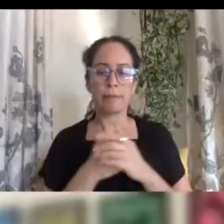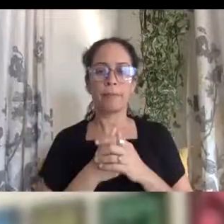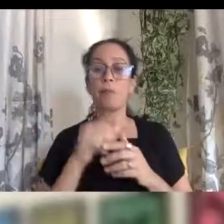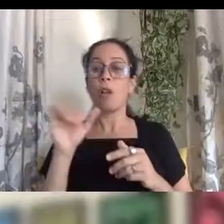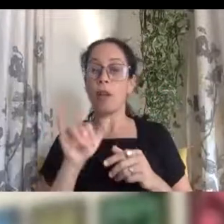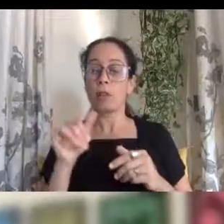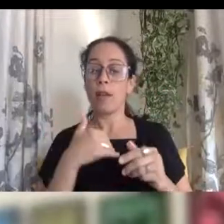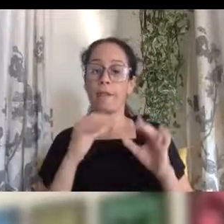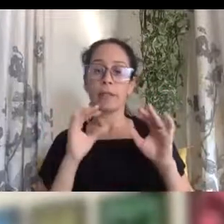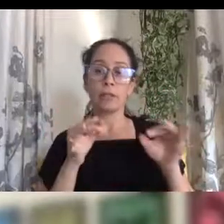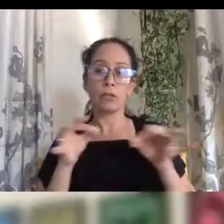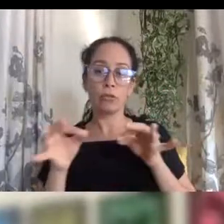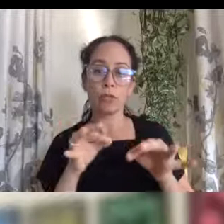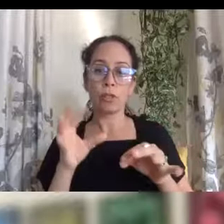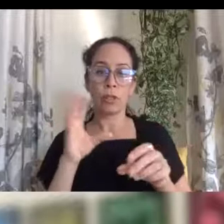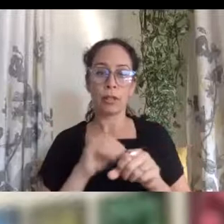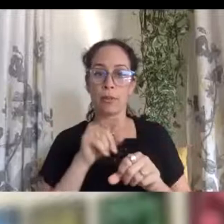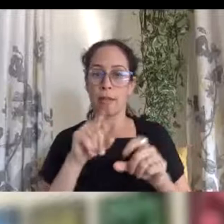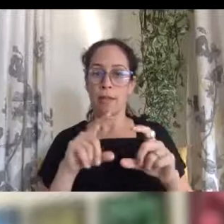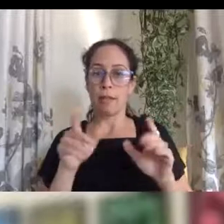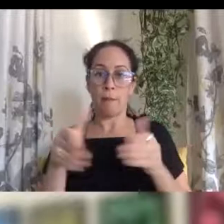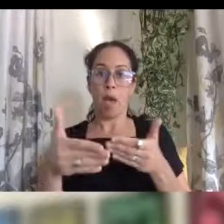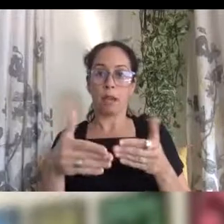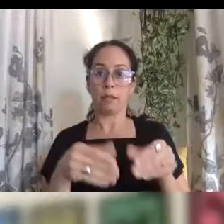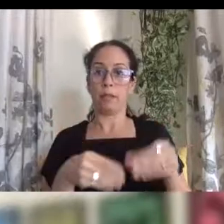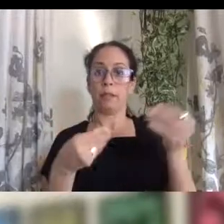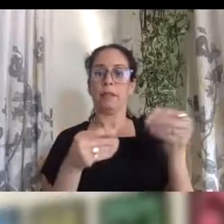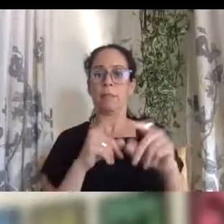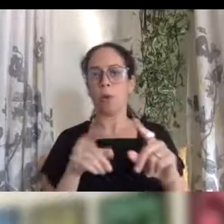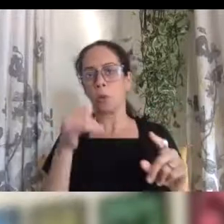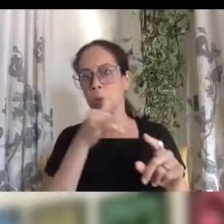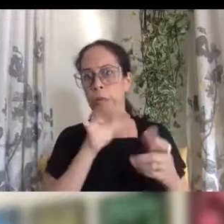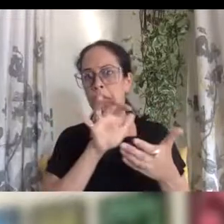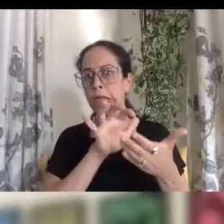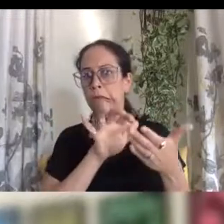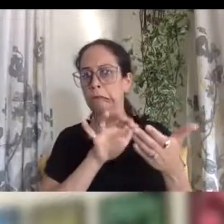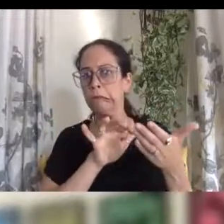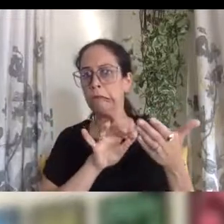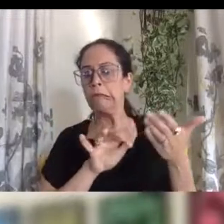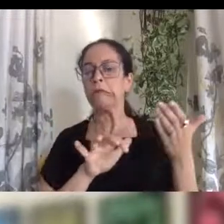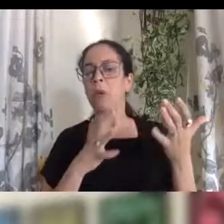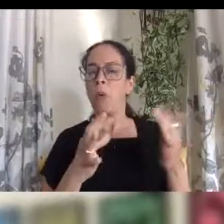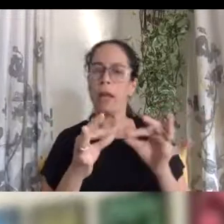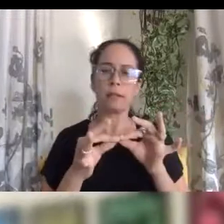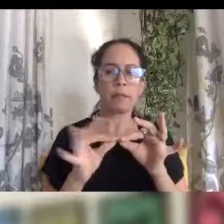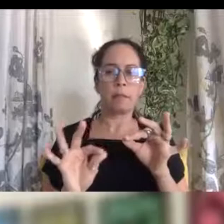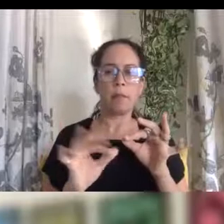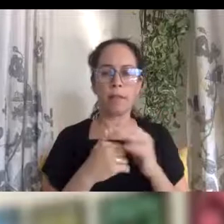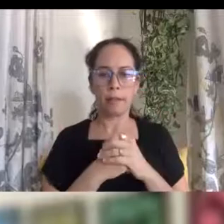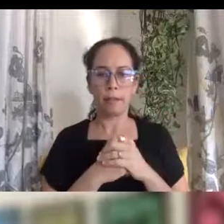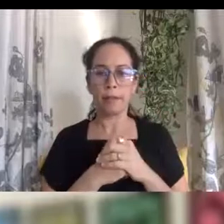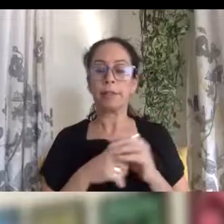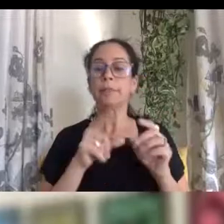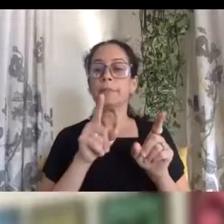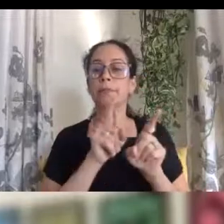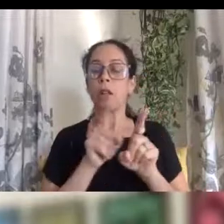also instructions included in the box, but it's a lot of wording, so we're going to try to simplify it as much as possible. And then we have